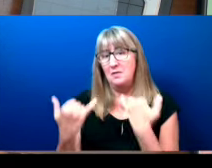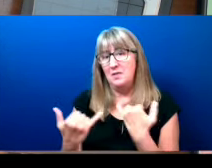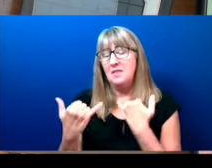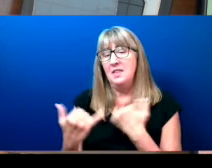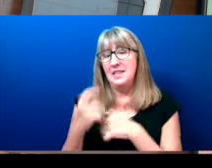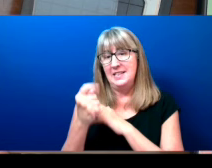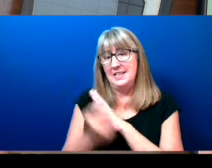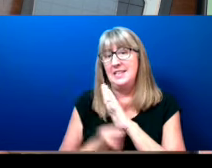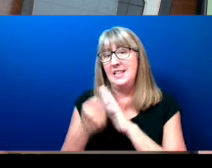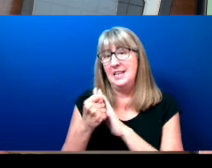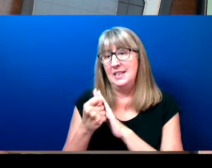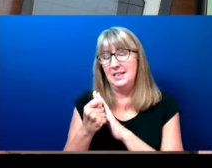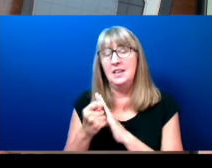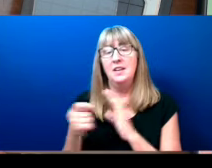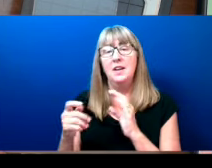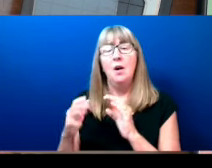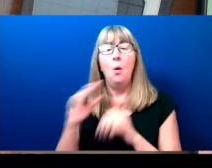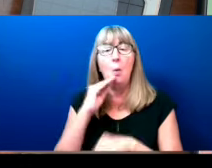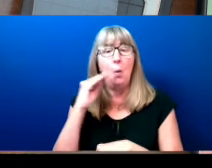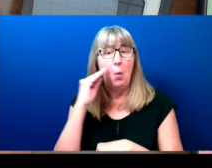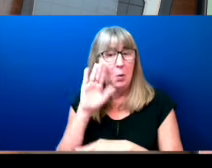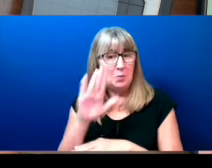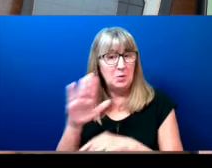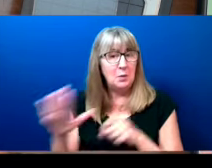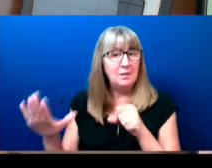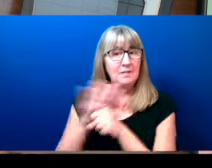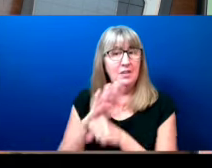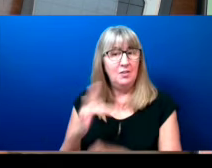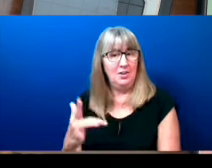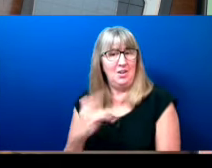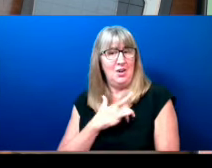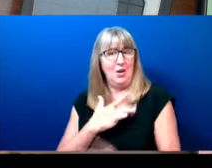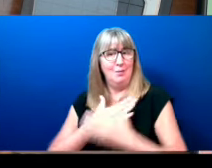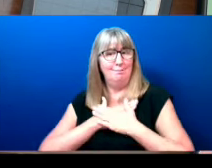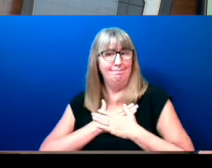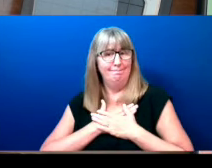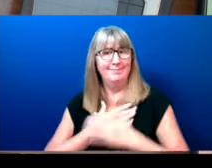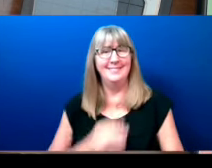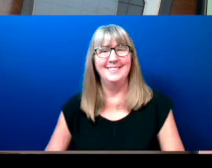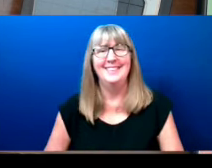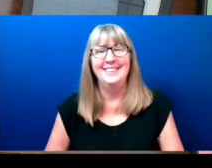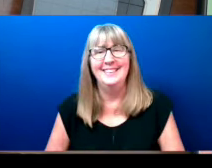Season warm your home and fill your heart stamp right here.